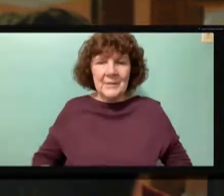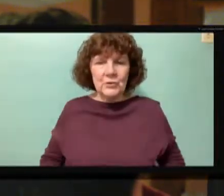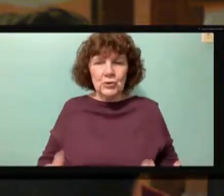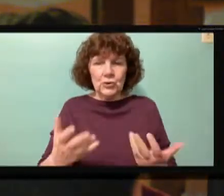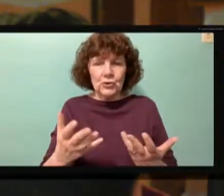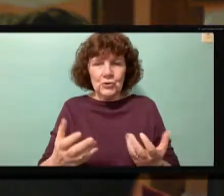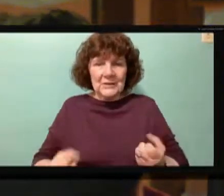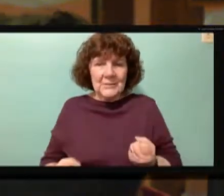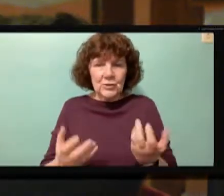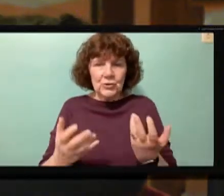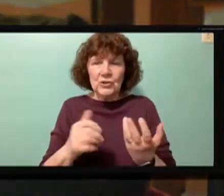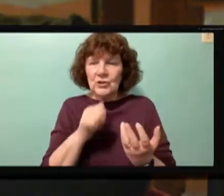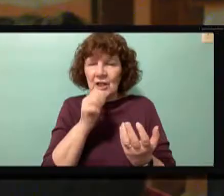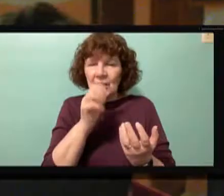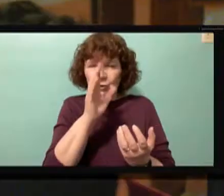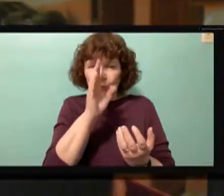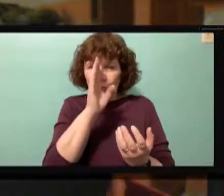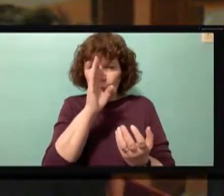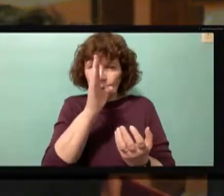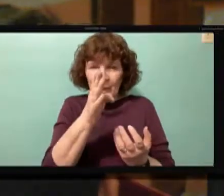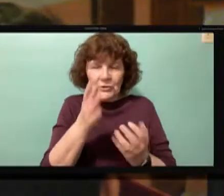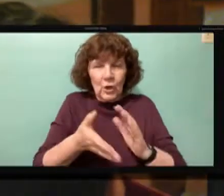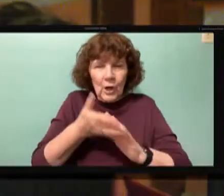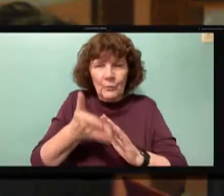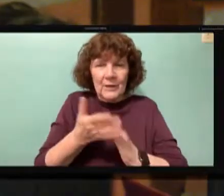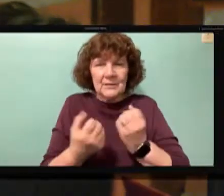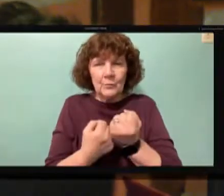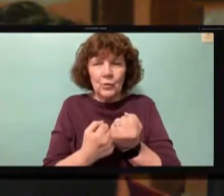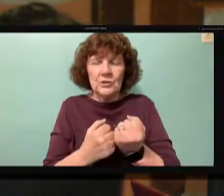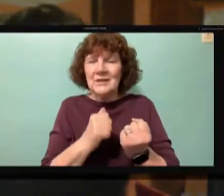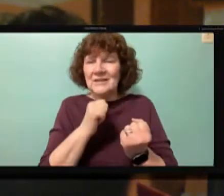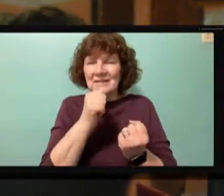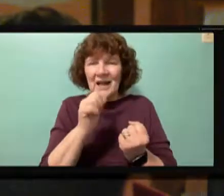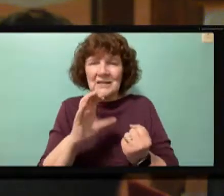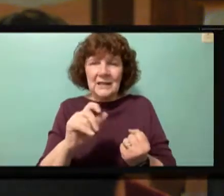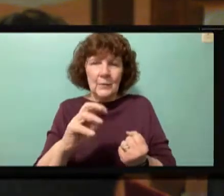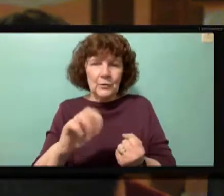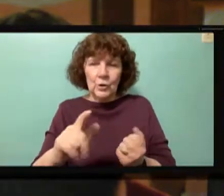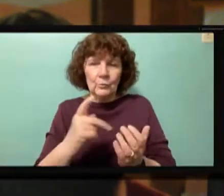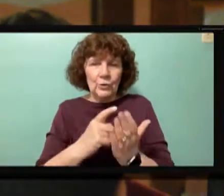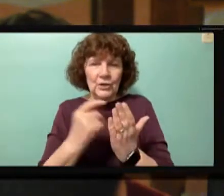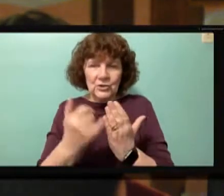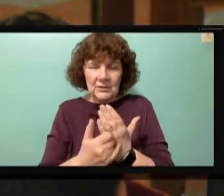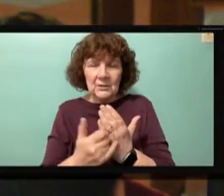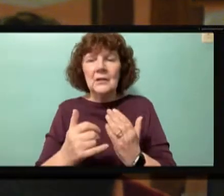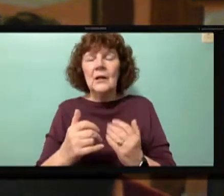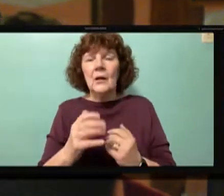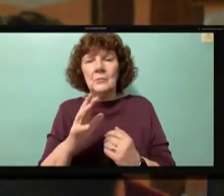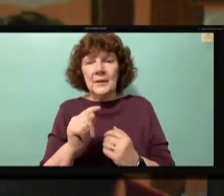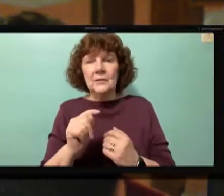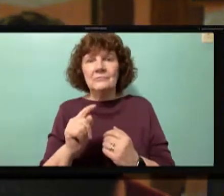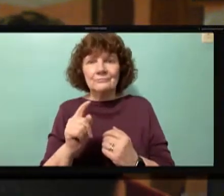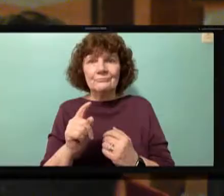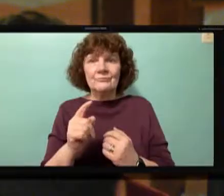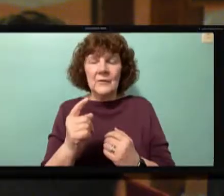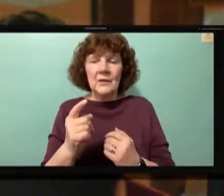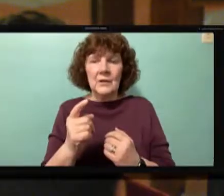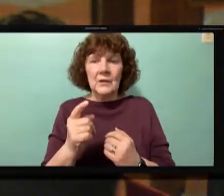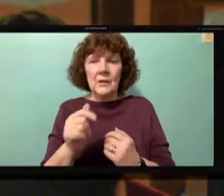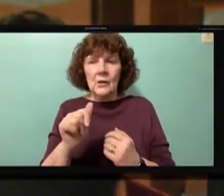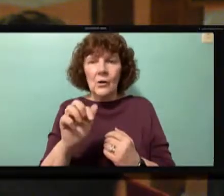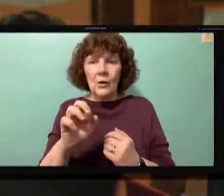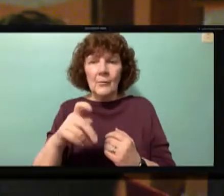not direct capital project funding, where the ARPA rules